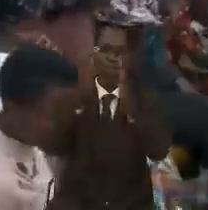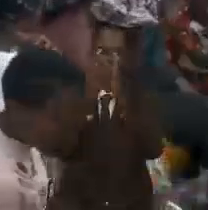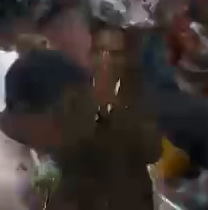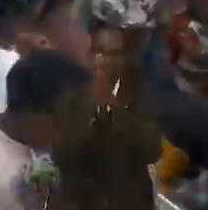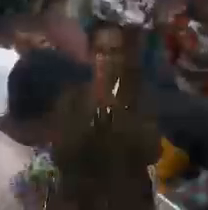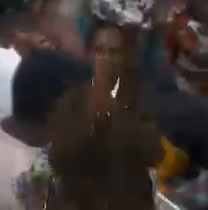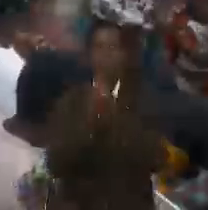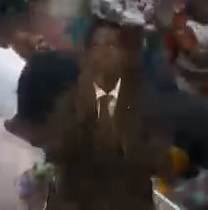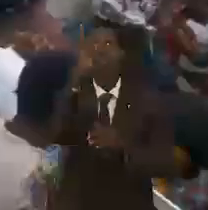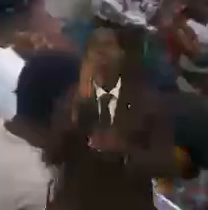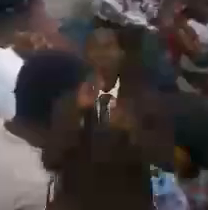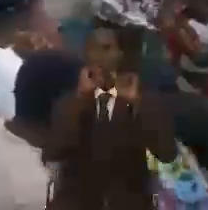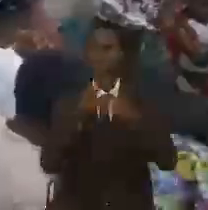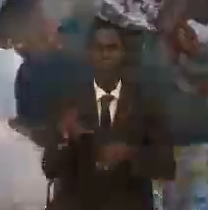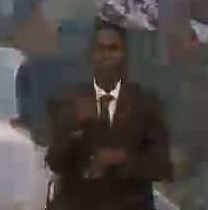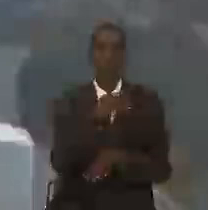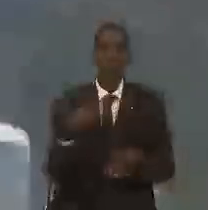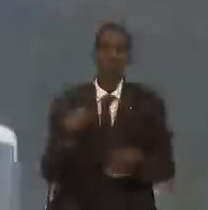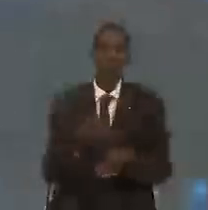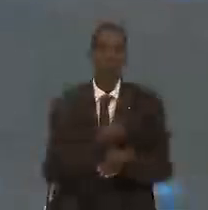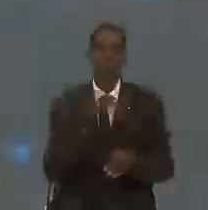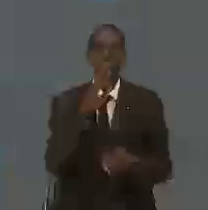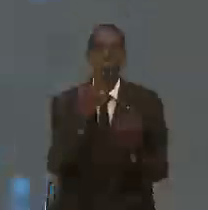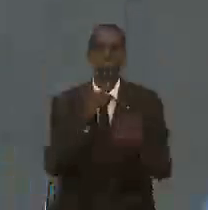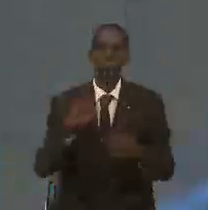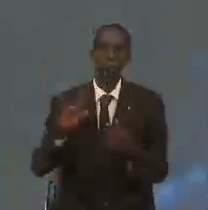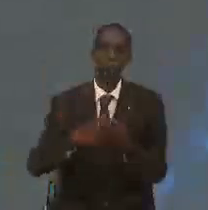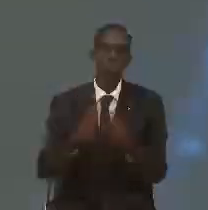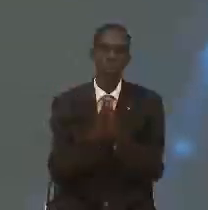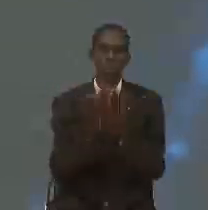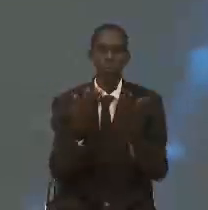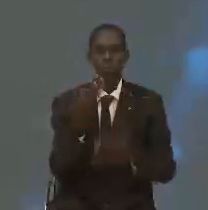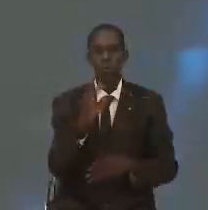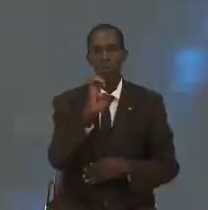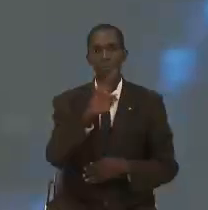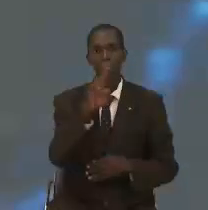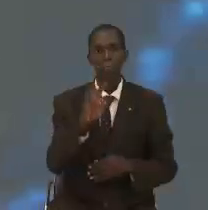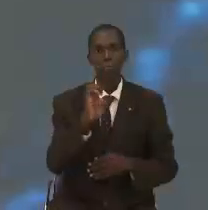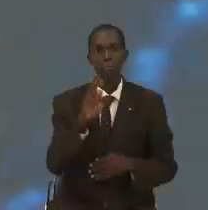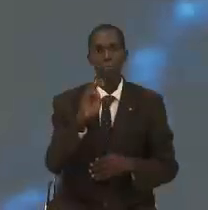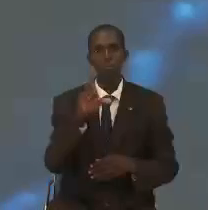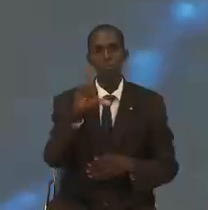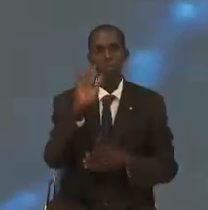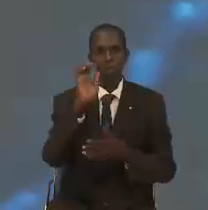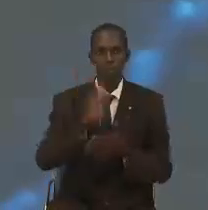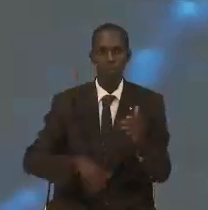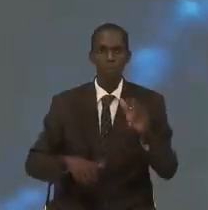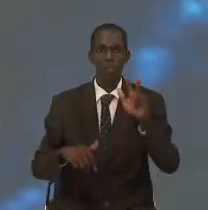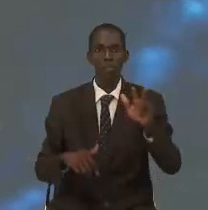God bless you. We're coming to Ezekiel chapter 34. And we're reading from